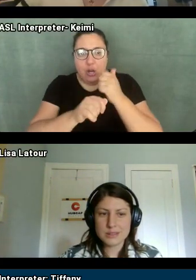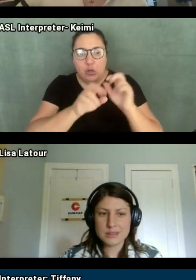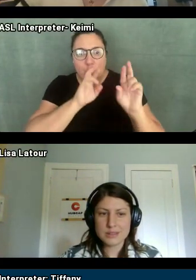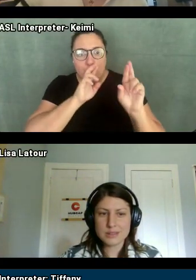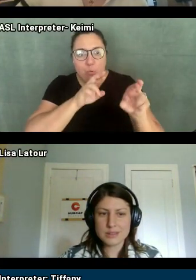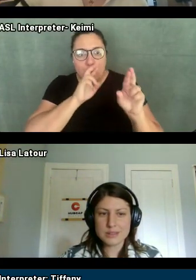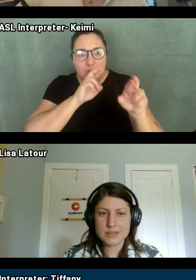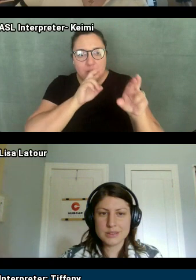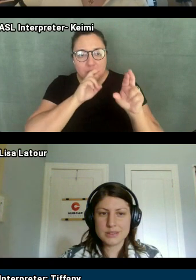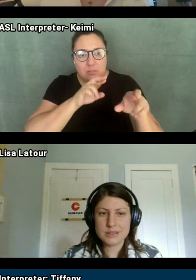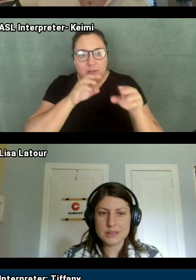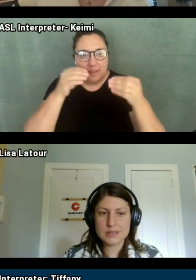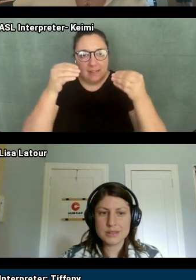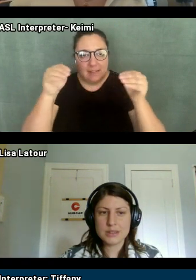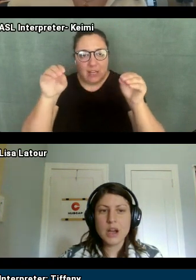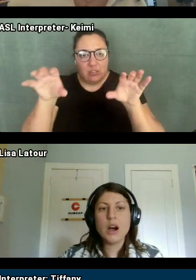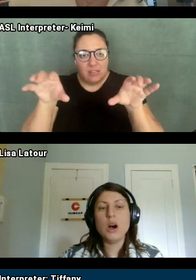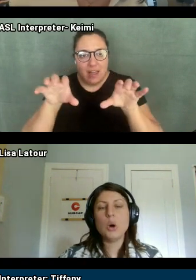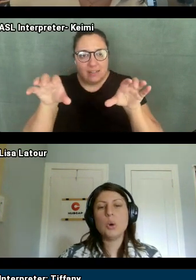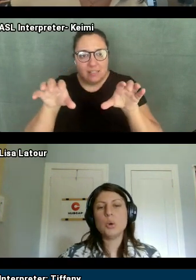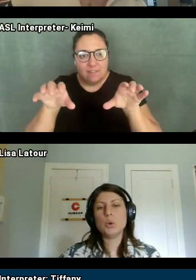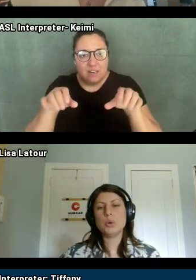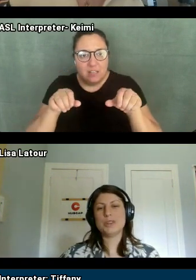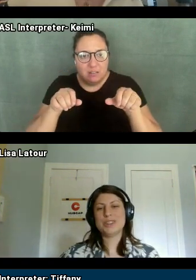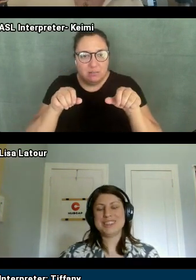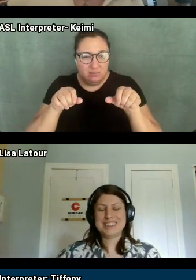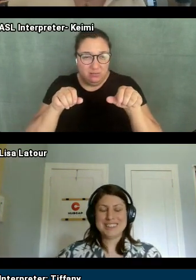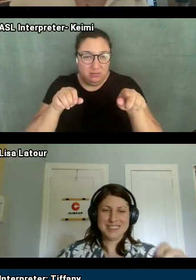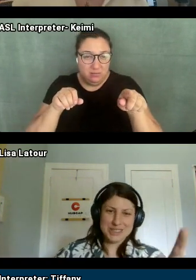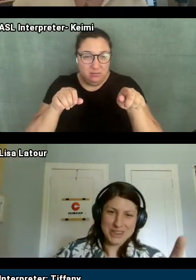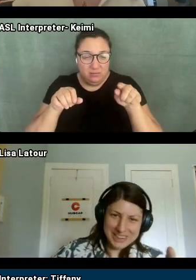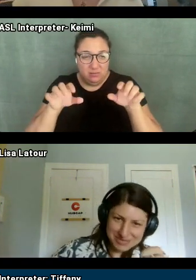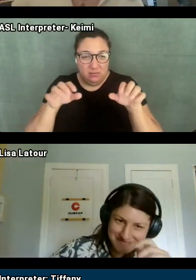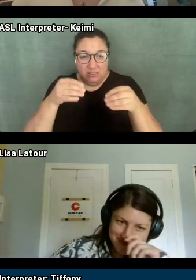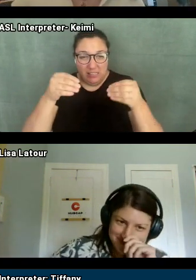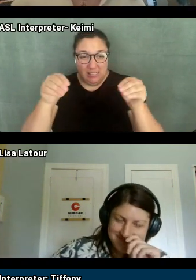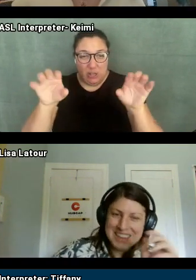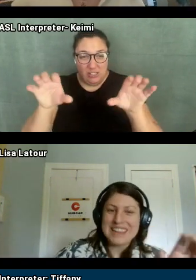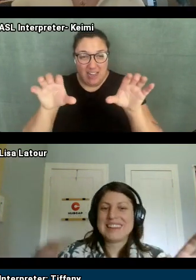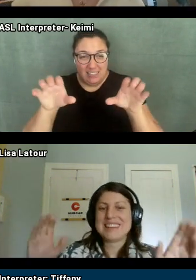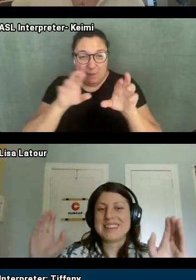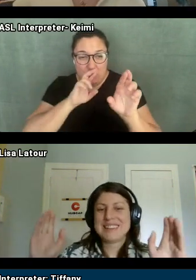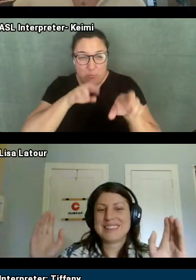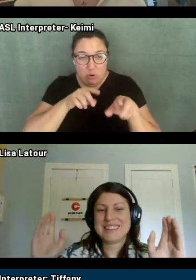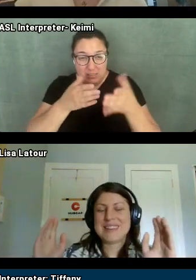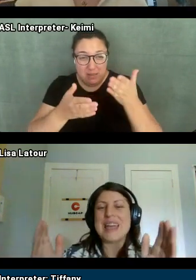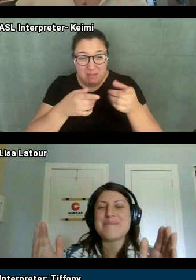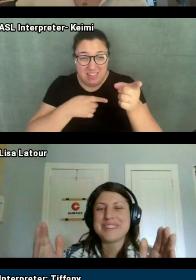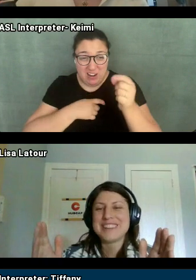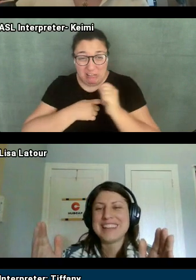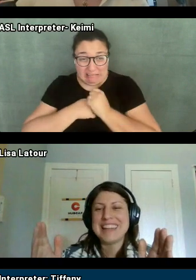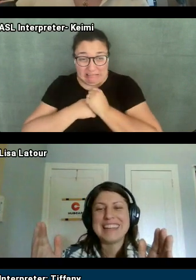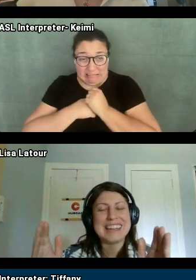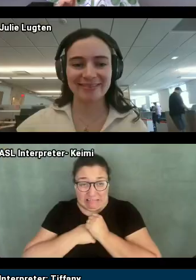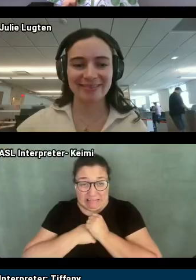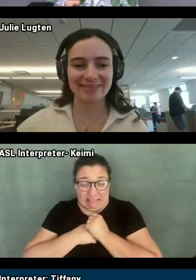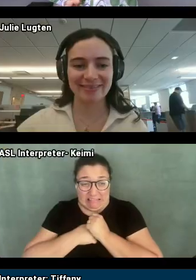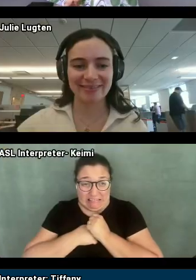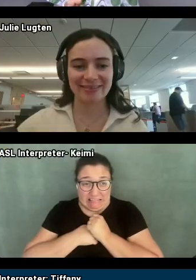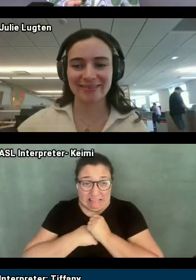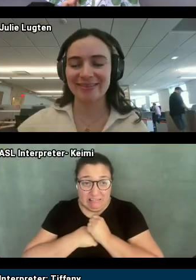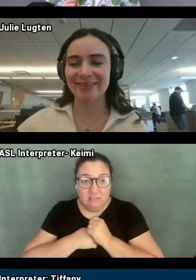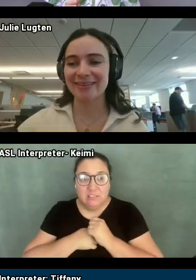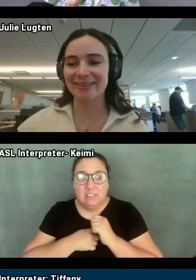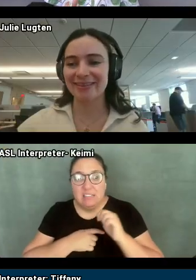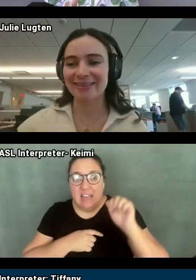sales activity, kind of the pre-bagged sales activity reports might be the best place to start on that one? Capital A activity